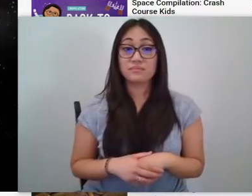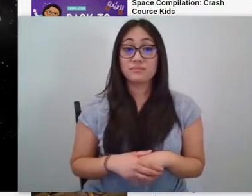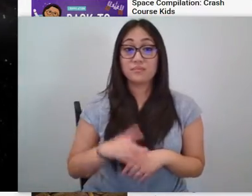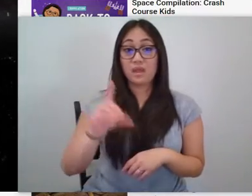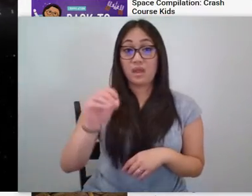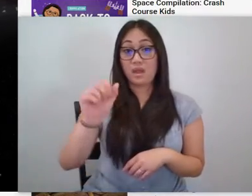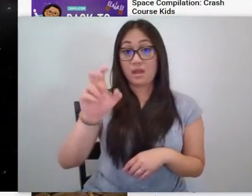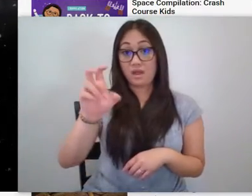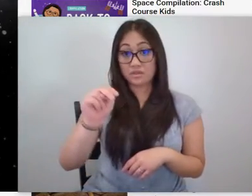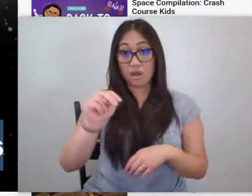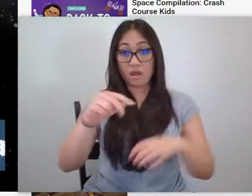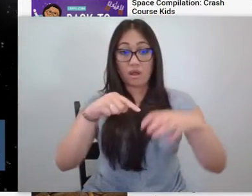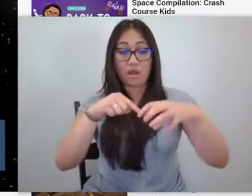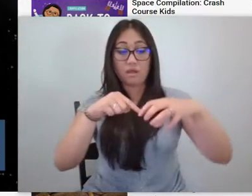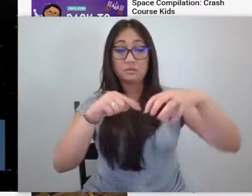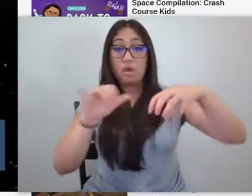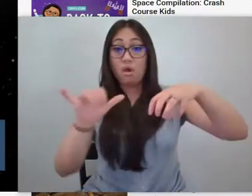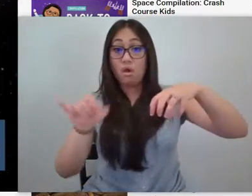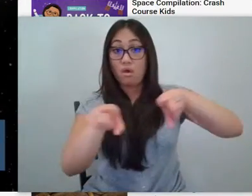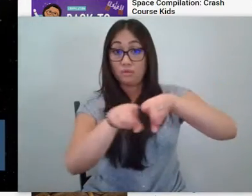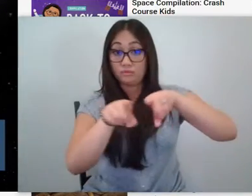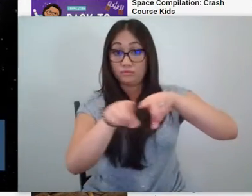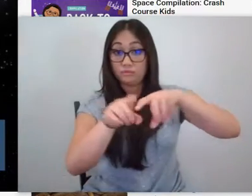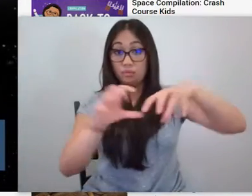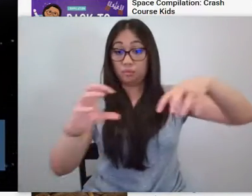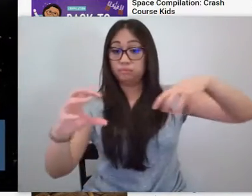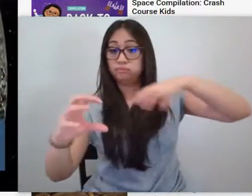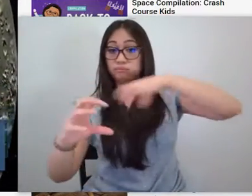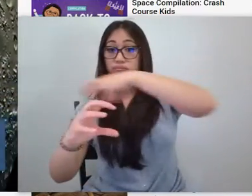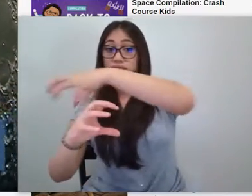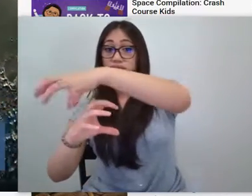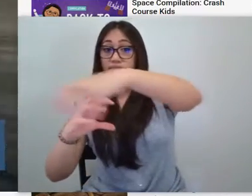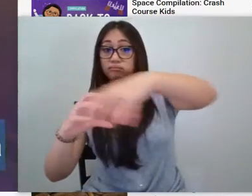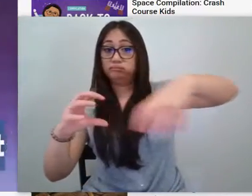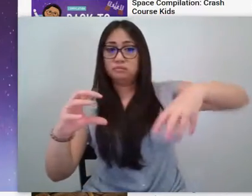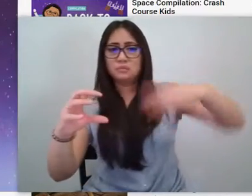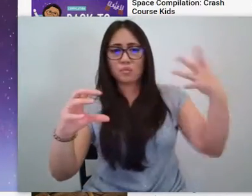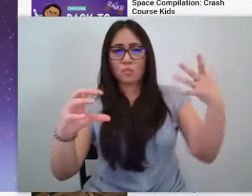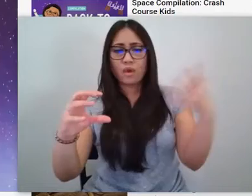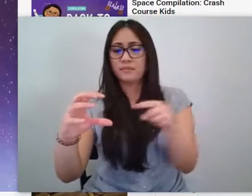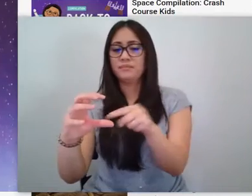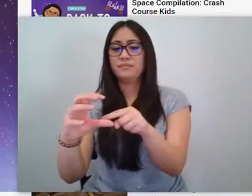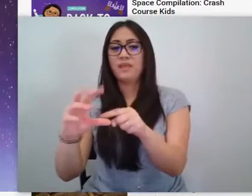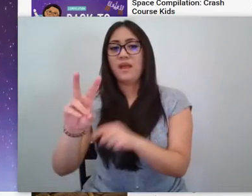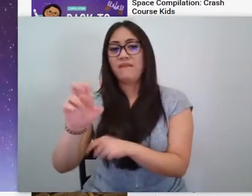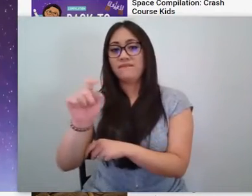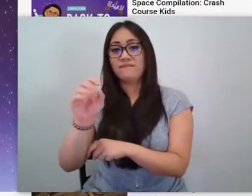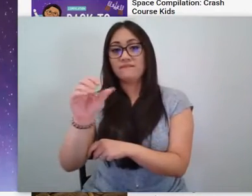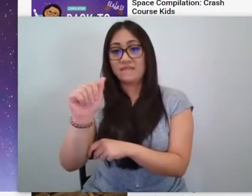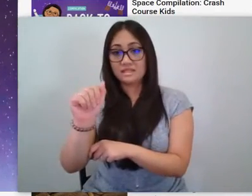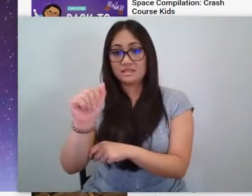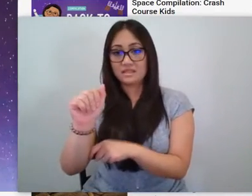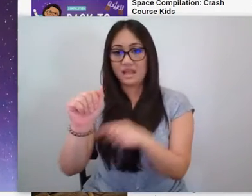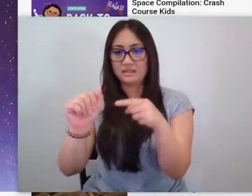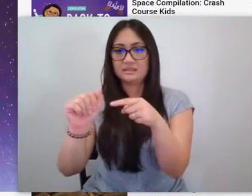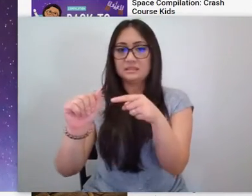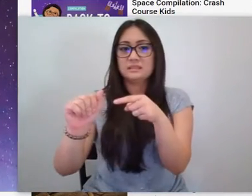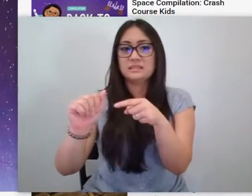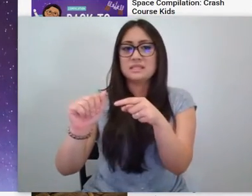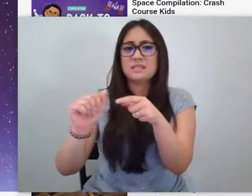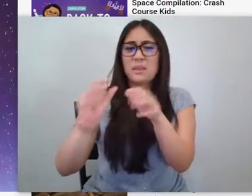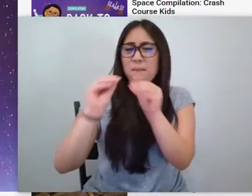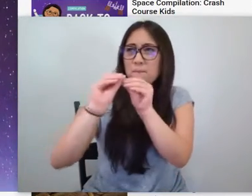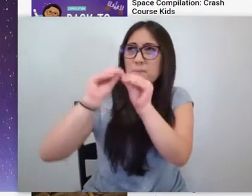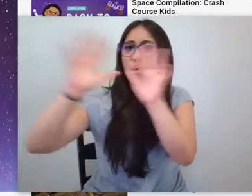belt. This asteroid, called Vesta, is the brightest asteroid in the sky. Every so often, it